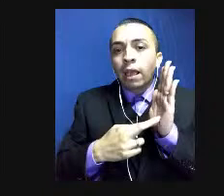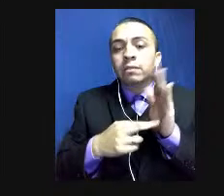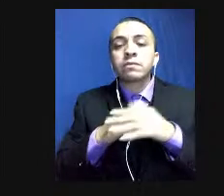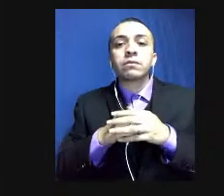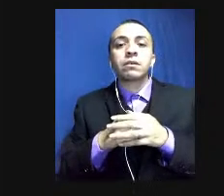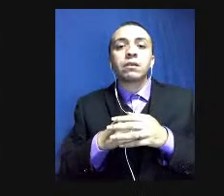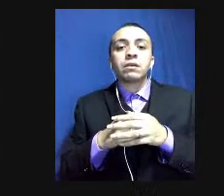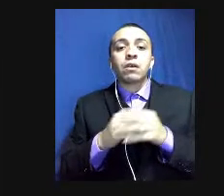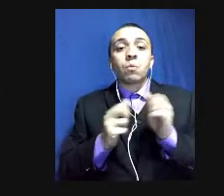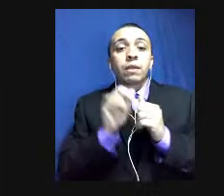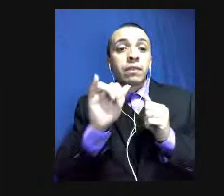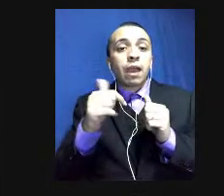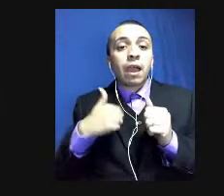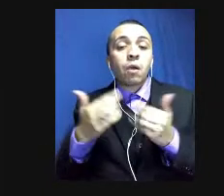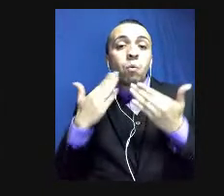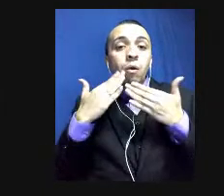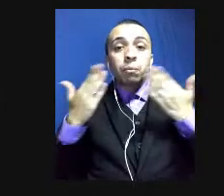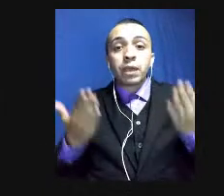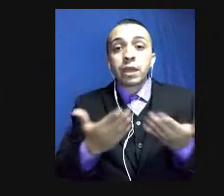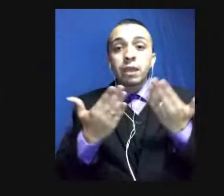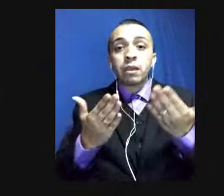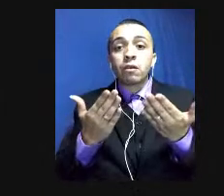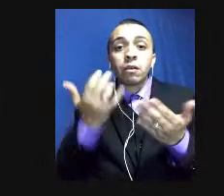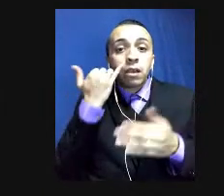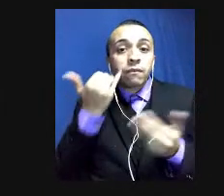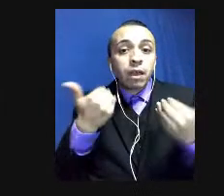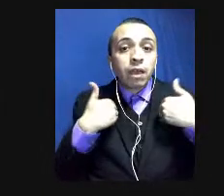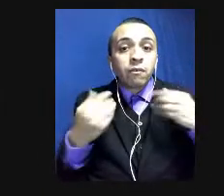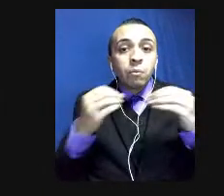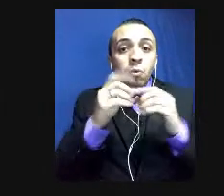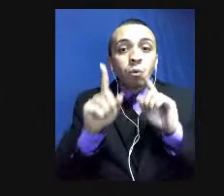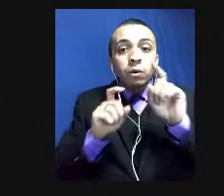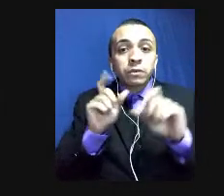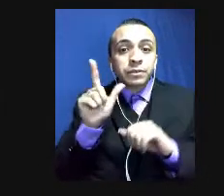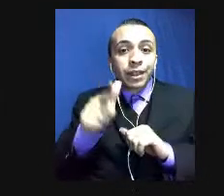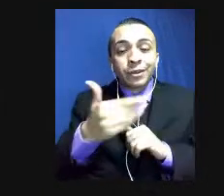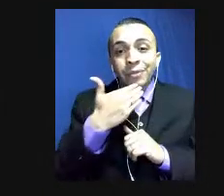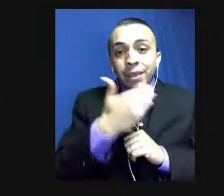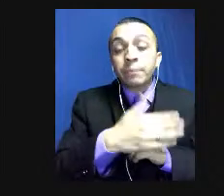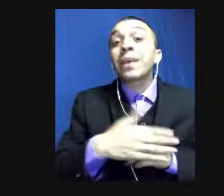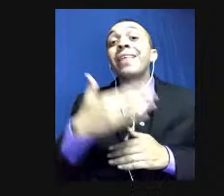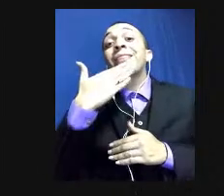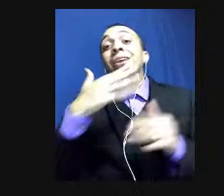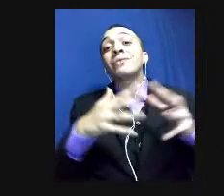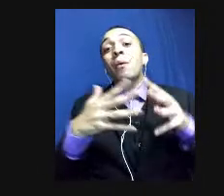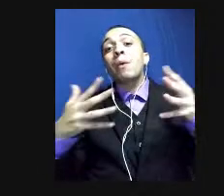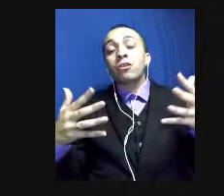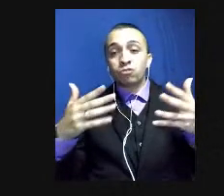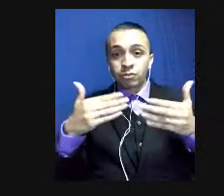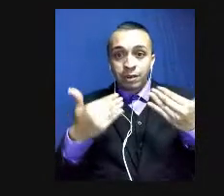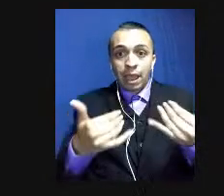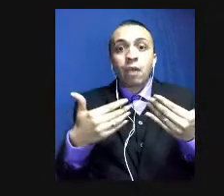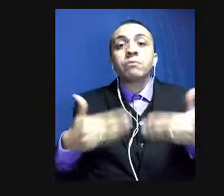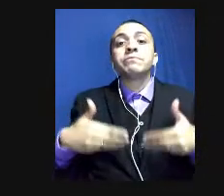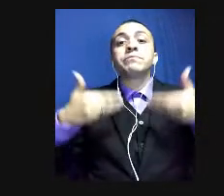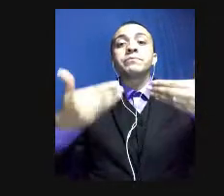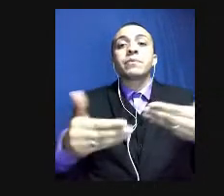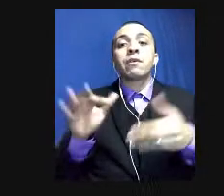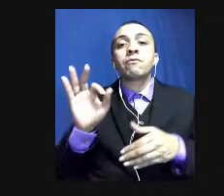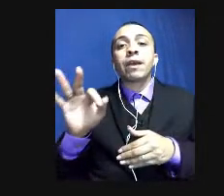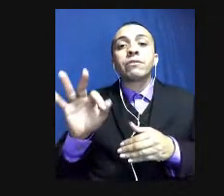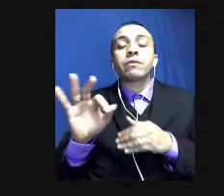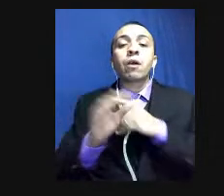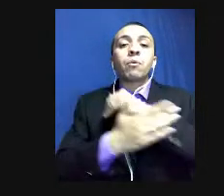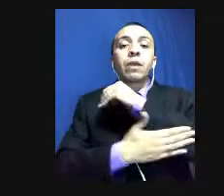till after the meeting for any questions you may have. Thank you. Thank you so much. Our next speaker is going to be the Fresno County